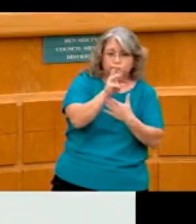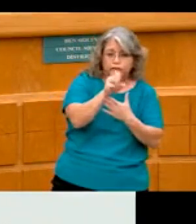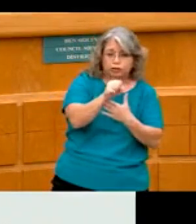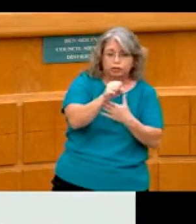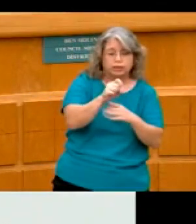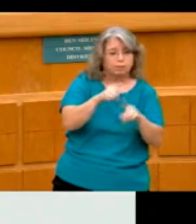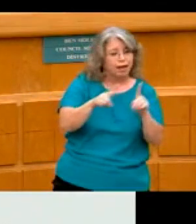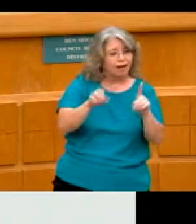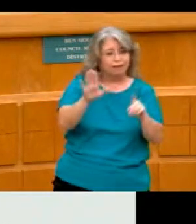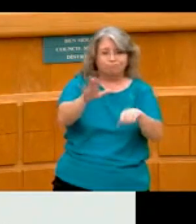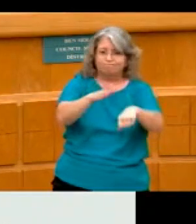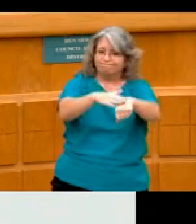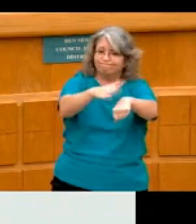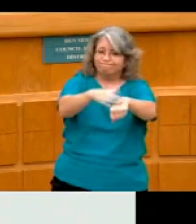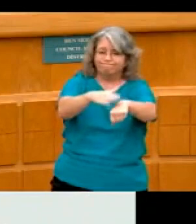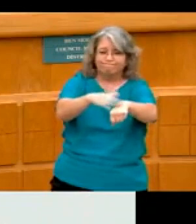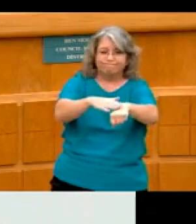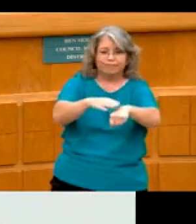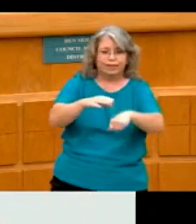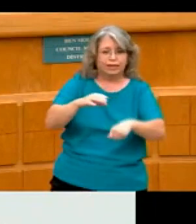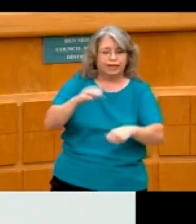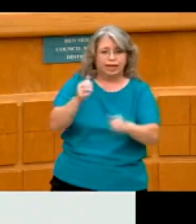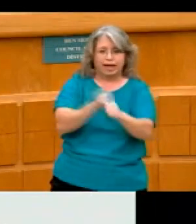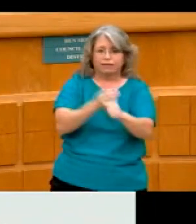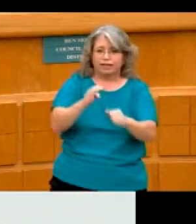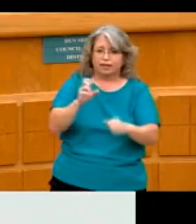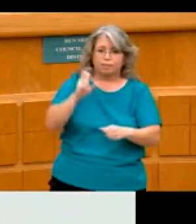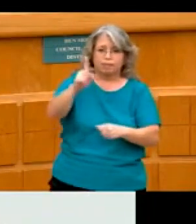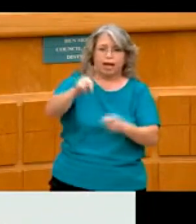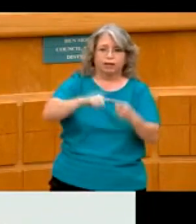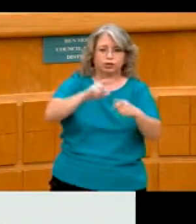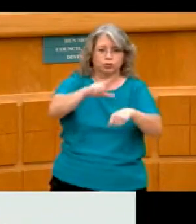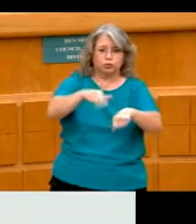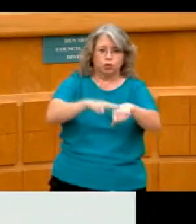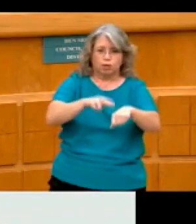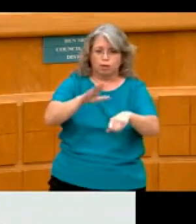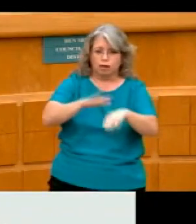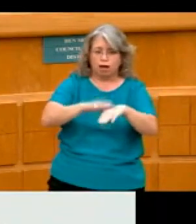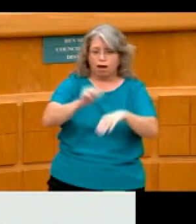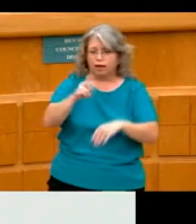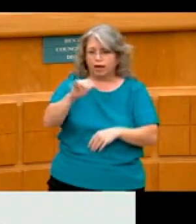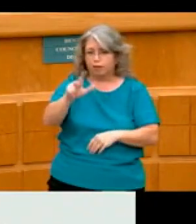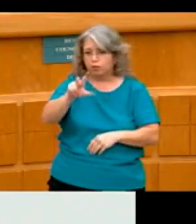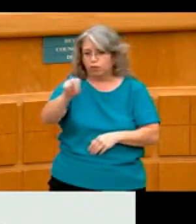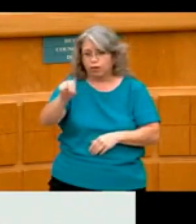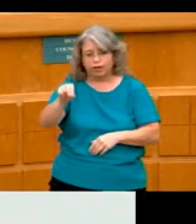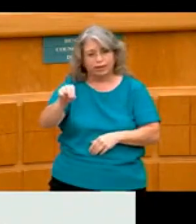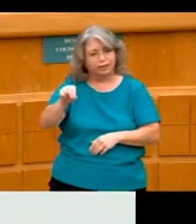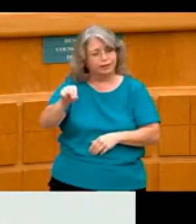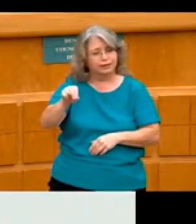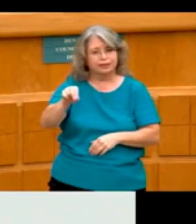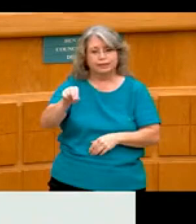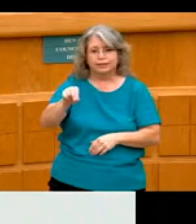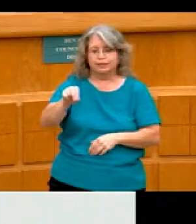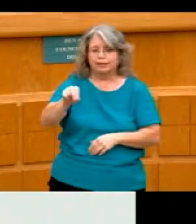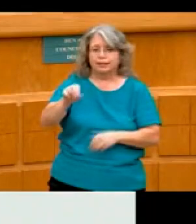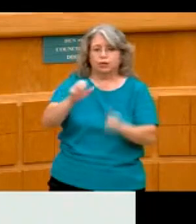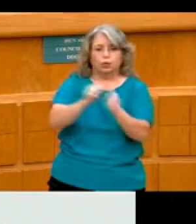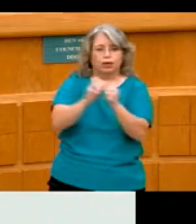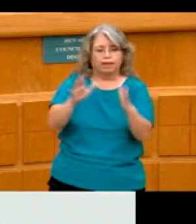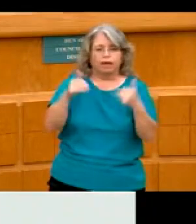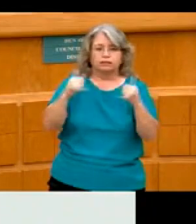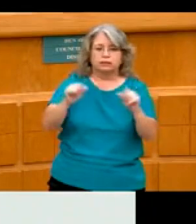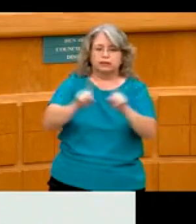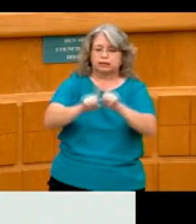on April 30th, without additional considerations, or maybe trading out one intervention for